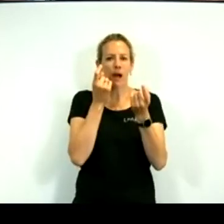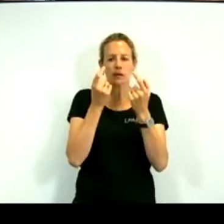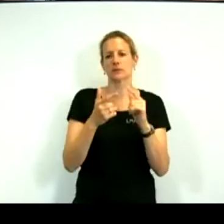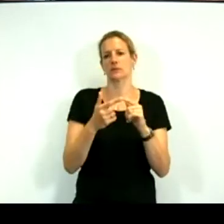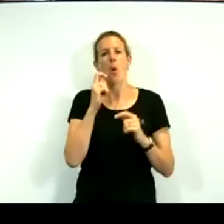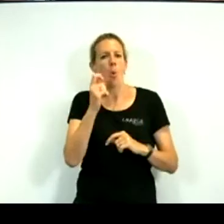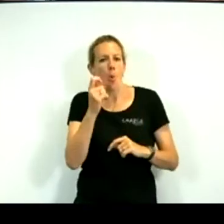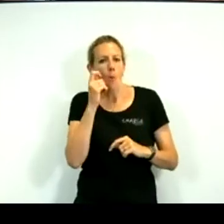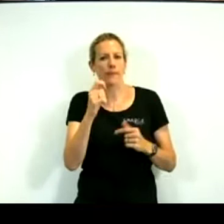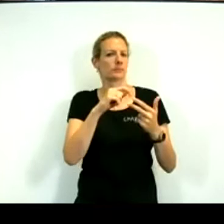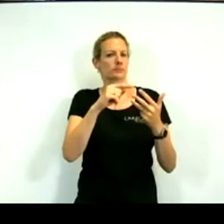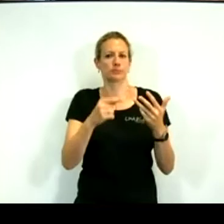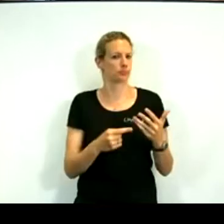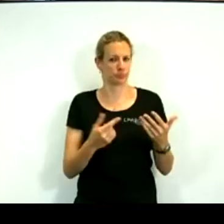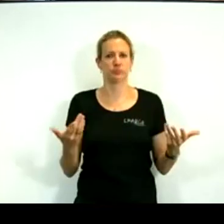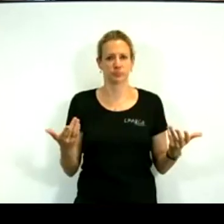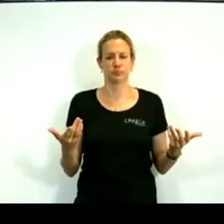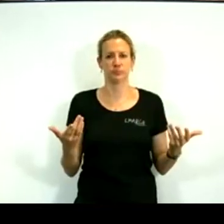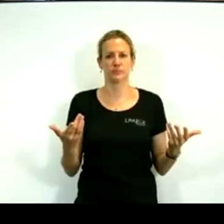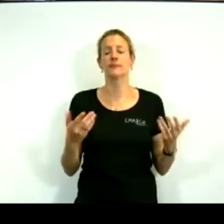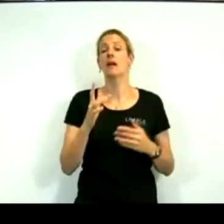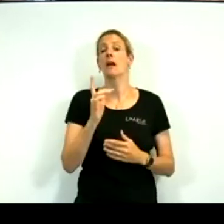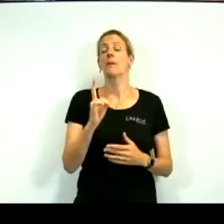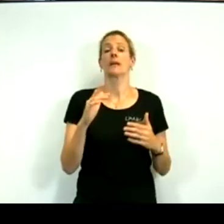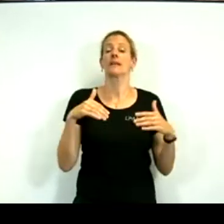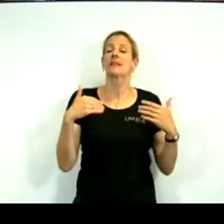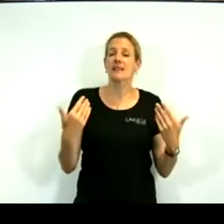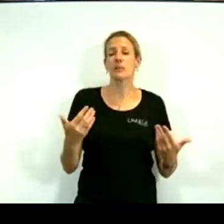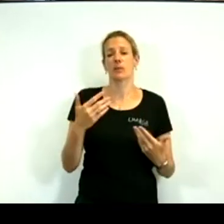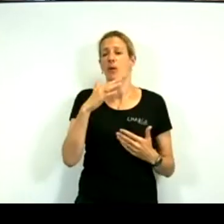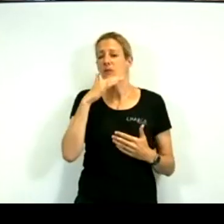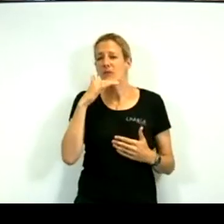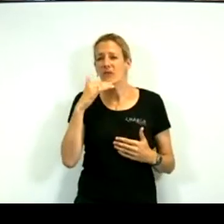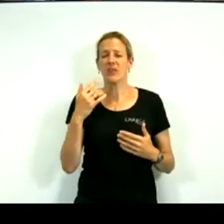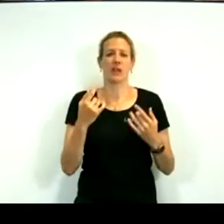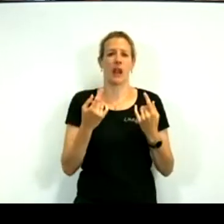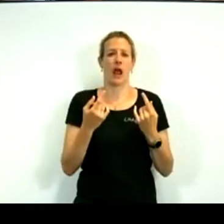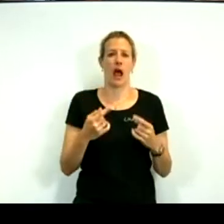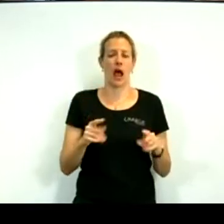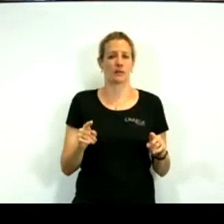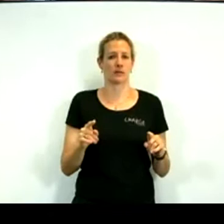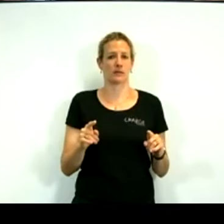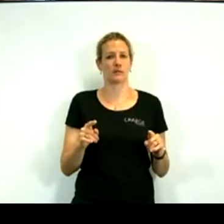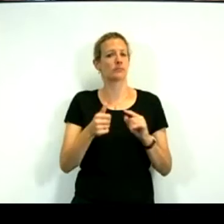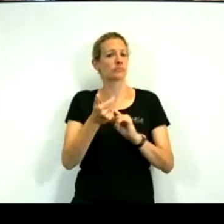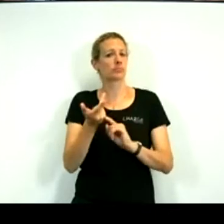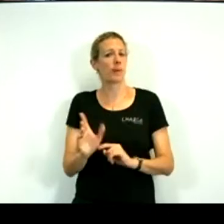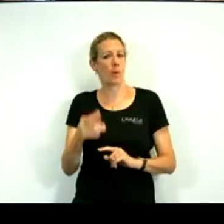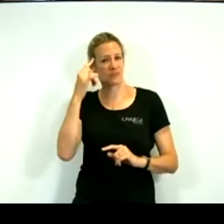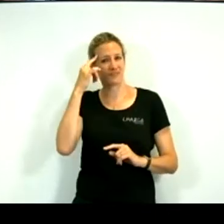there are many, many other things we need to know about and be aware of. First of all, the